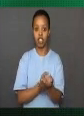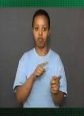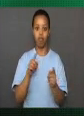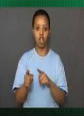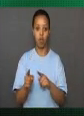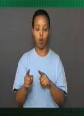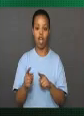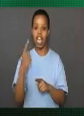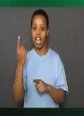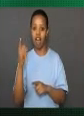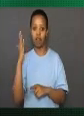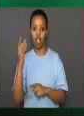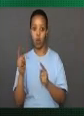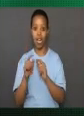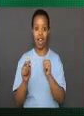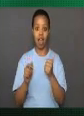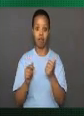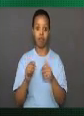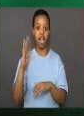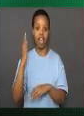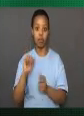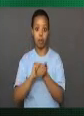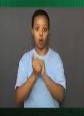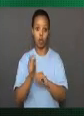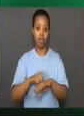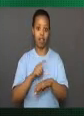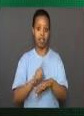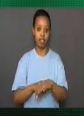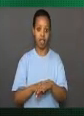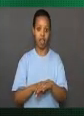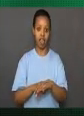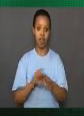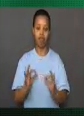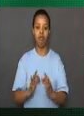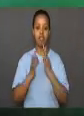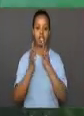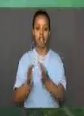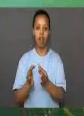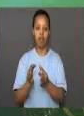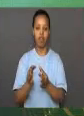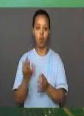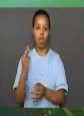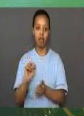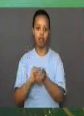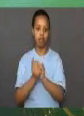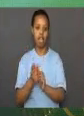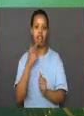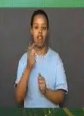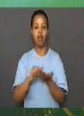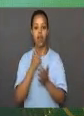changed from one form to another, it has been transduced.